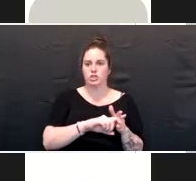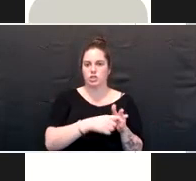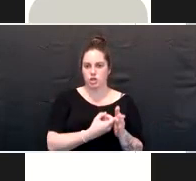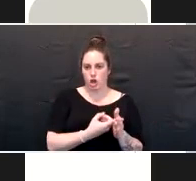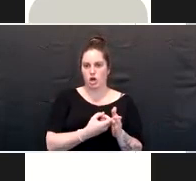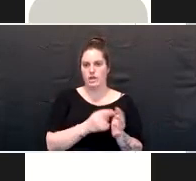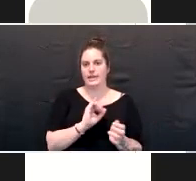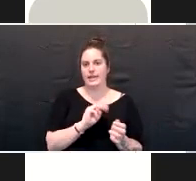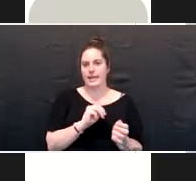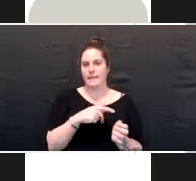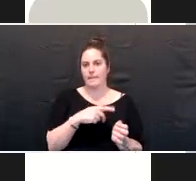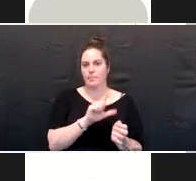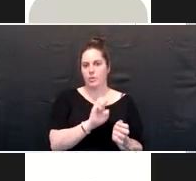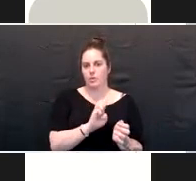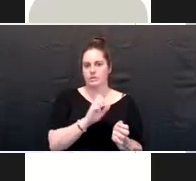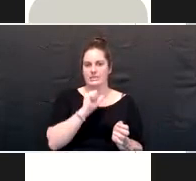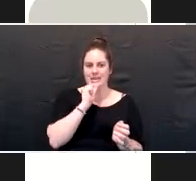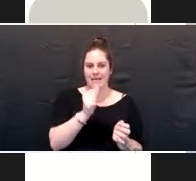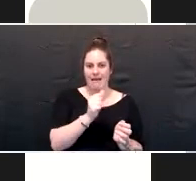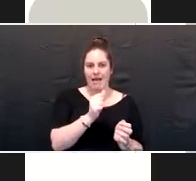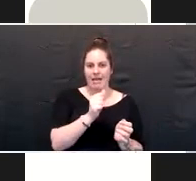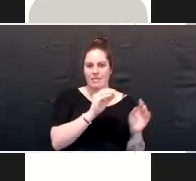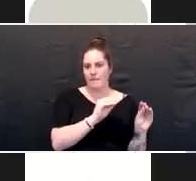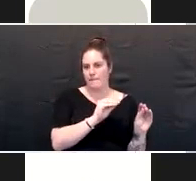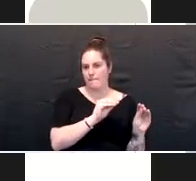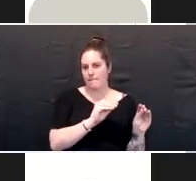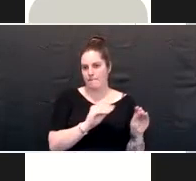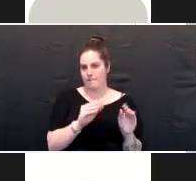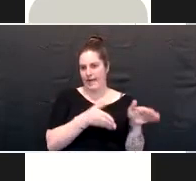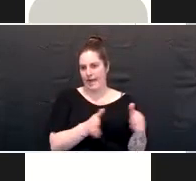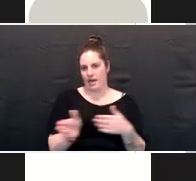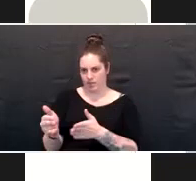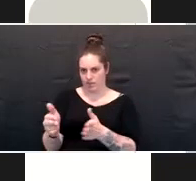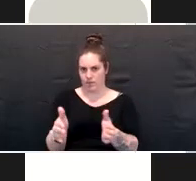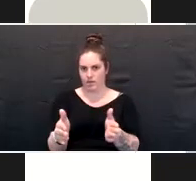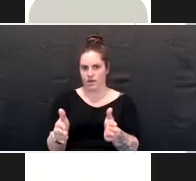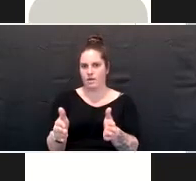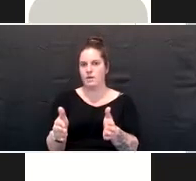motion, not the path taken. So think about